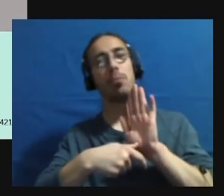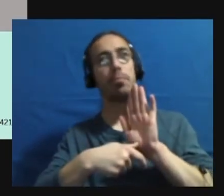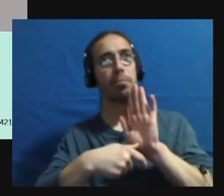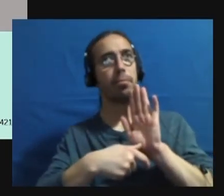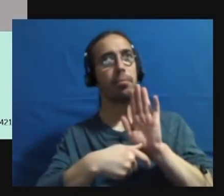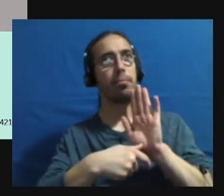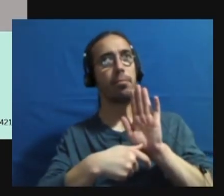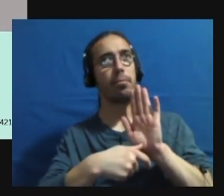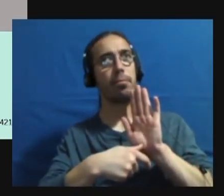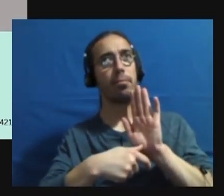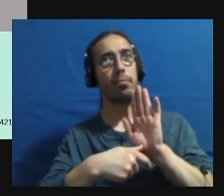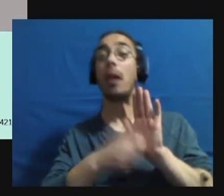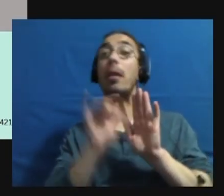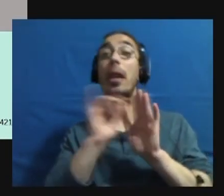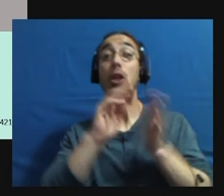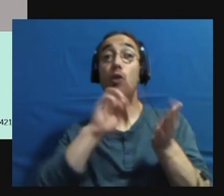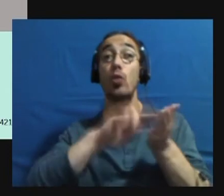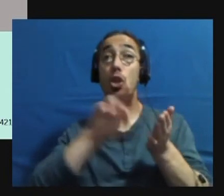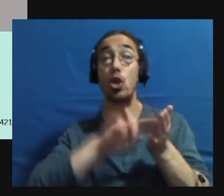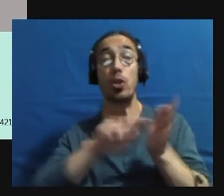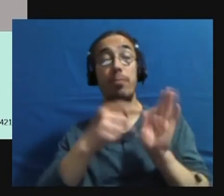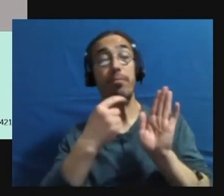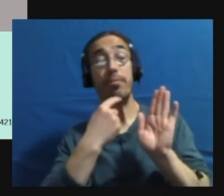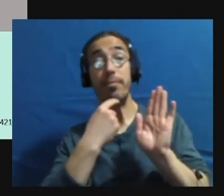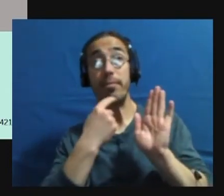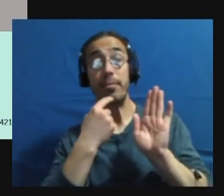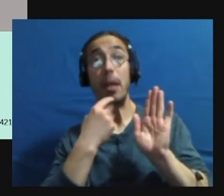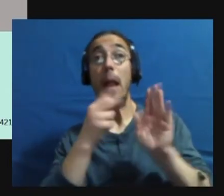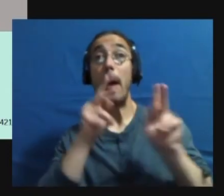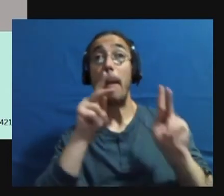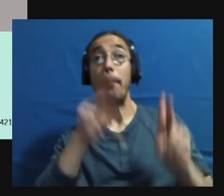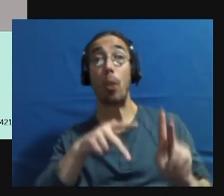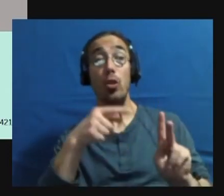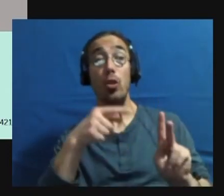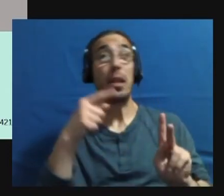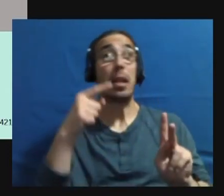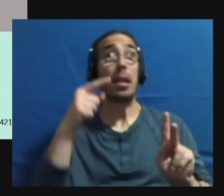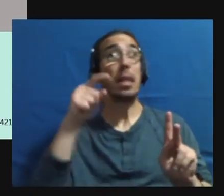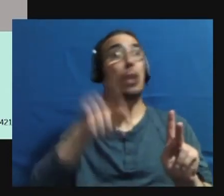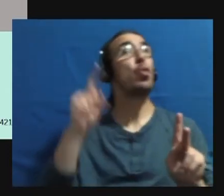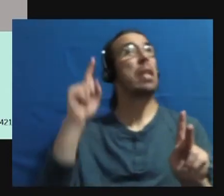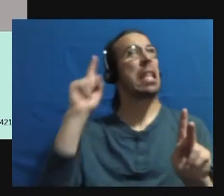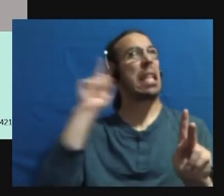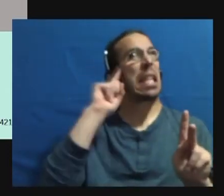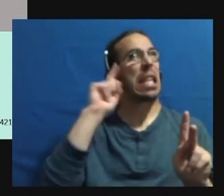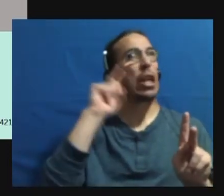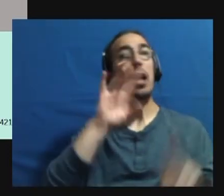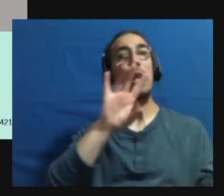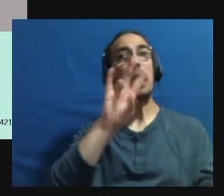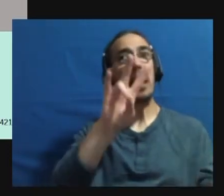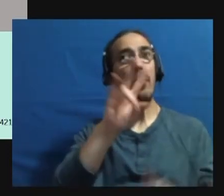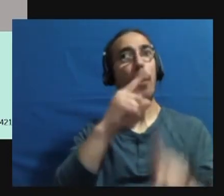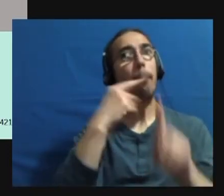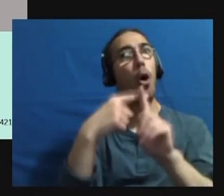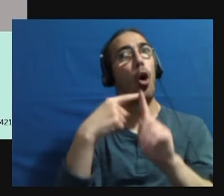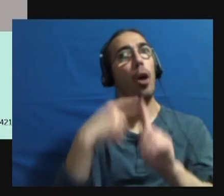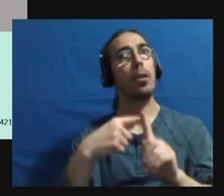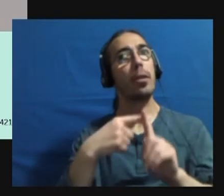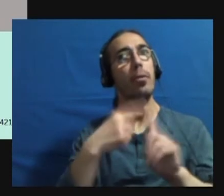a research study that a person needs to hear 7 positive, and this is a